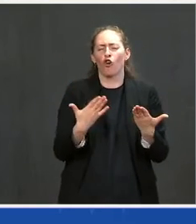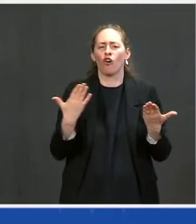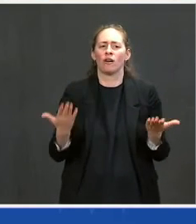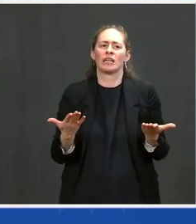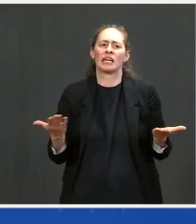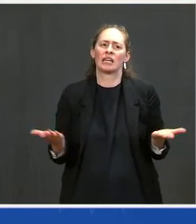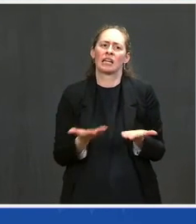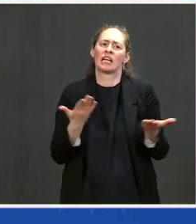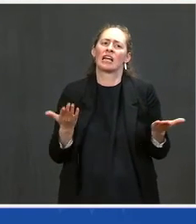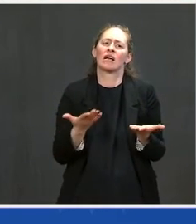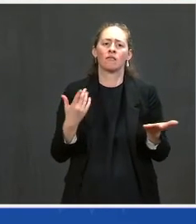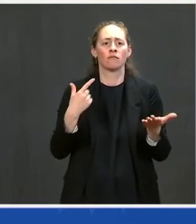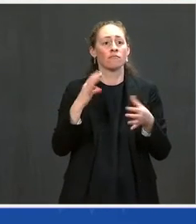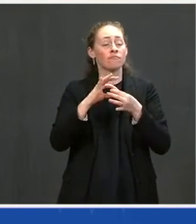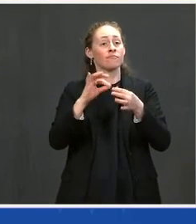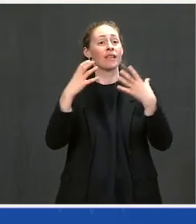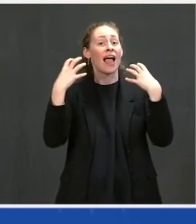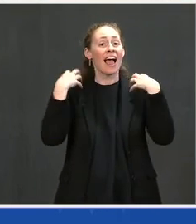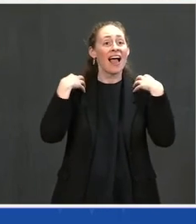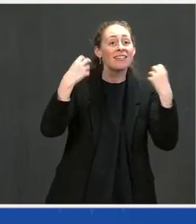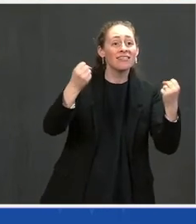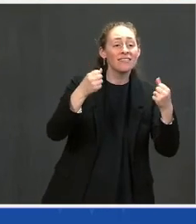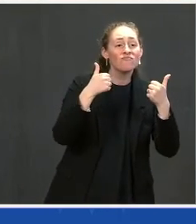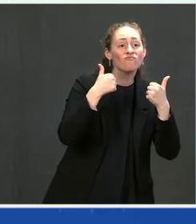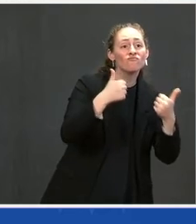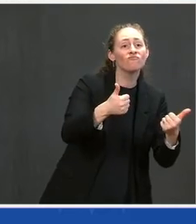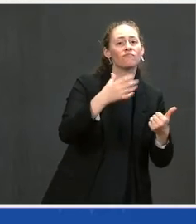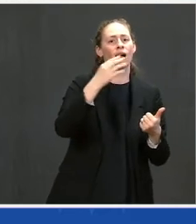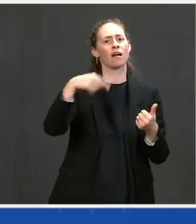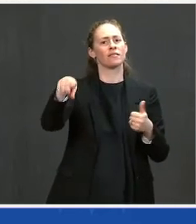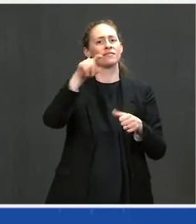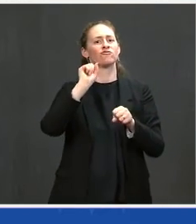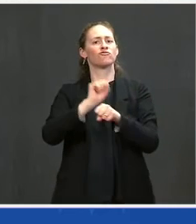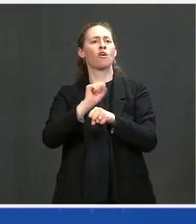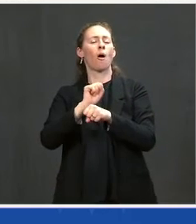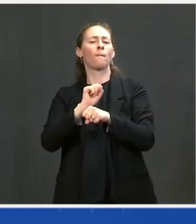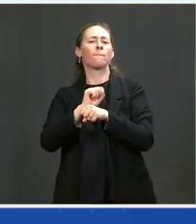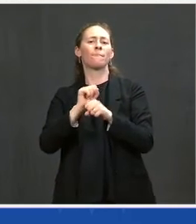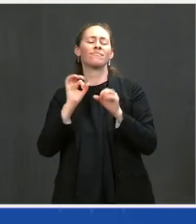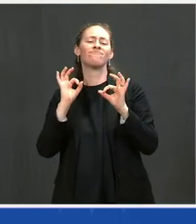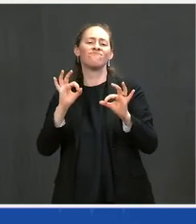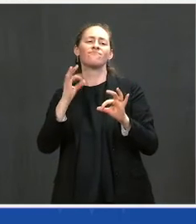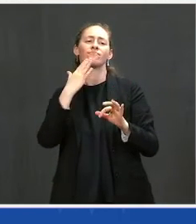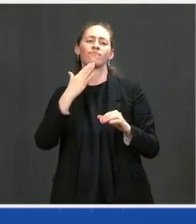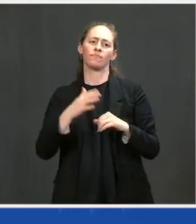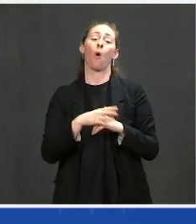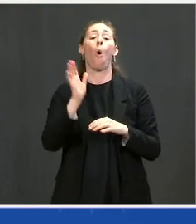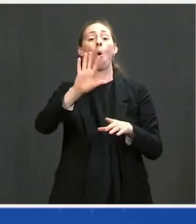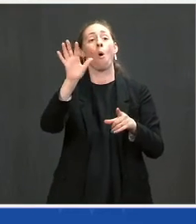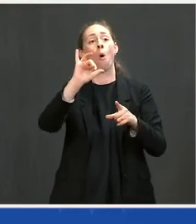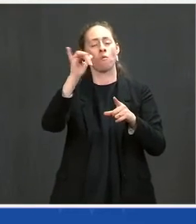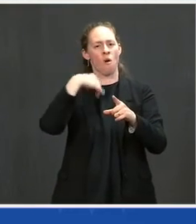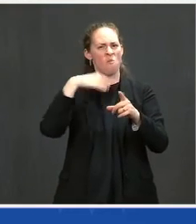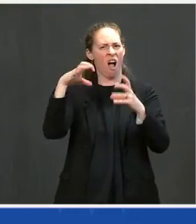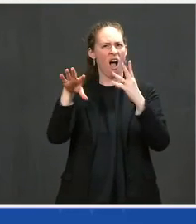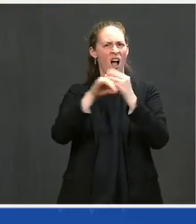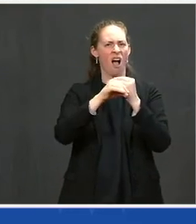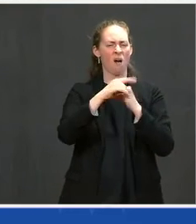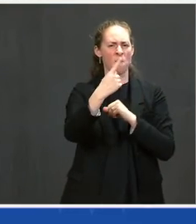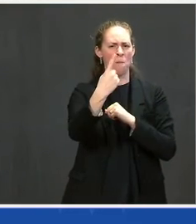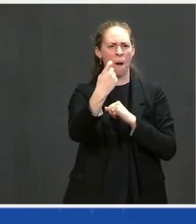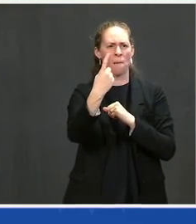and creates good jobs. And I think that I got one more question here. And